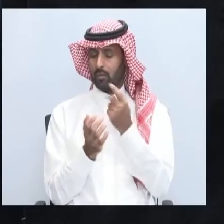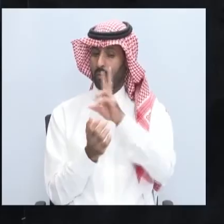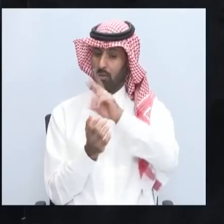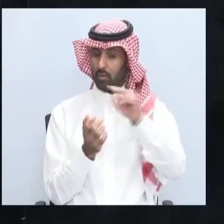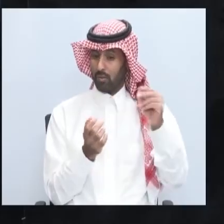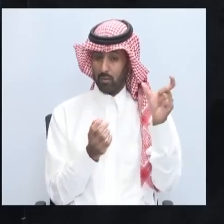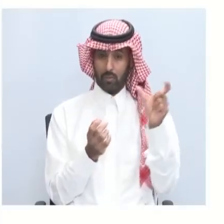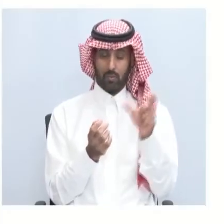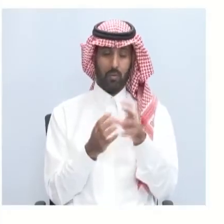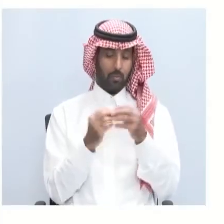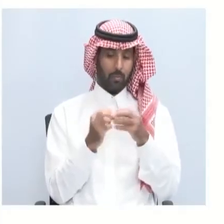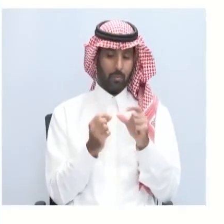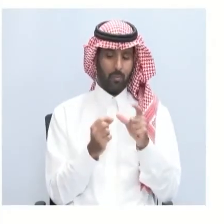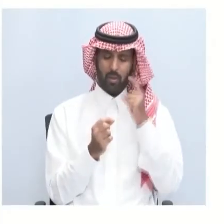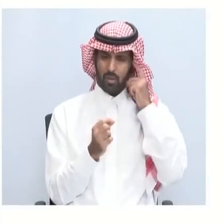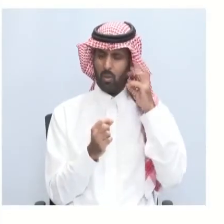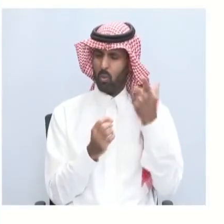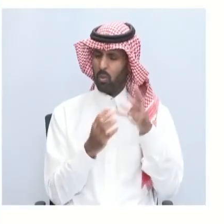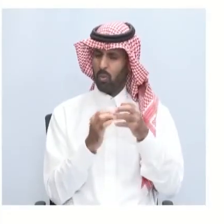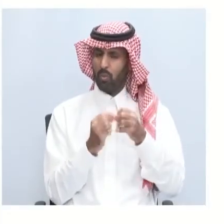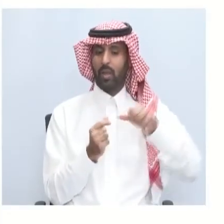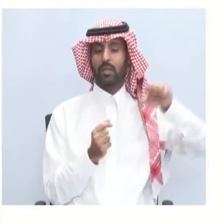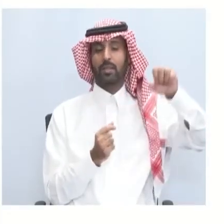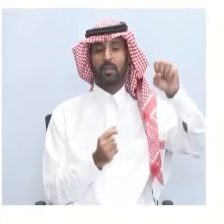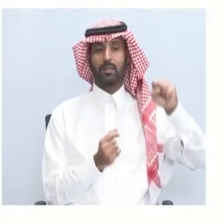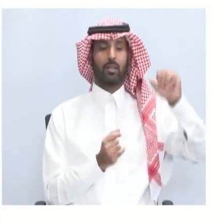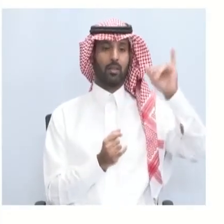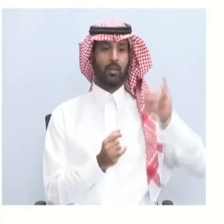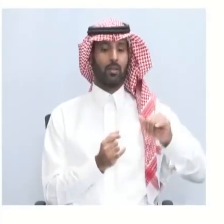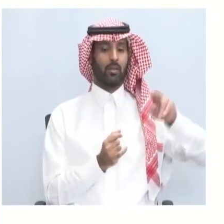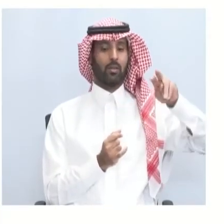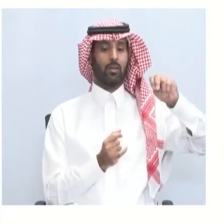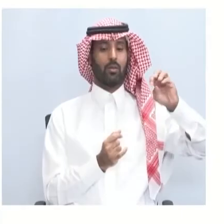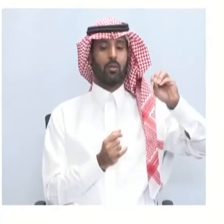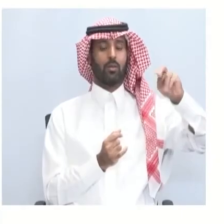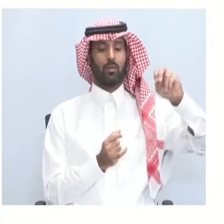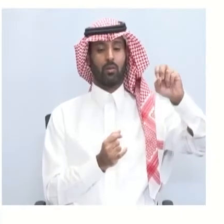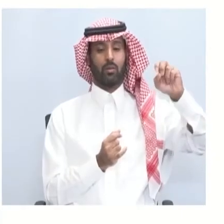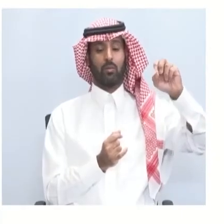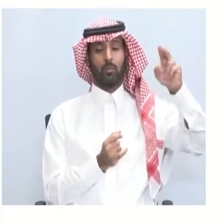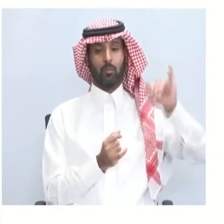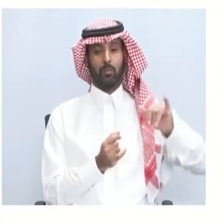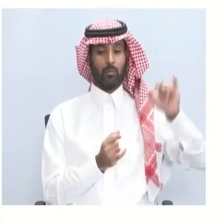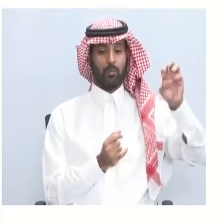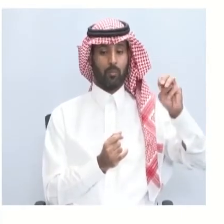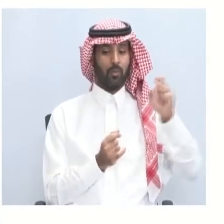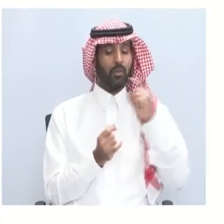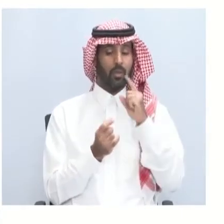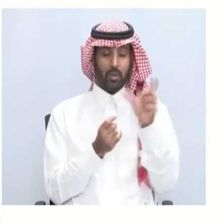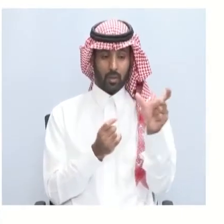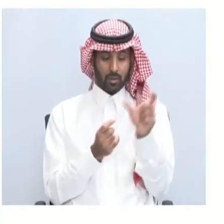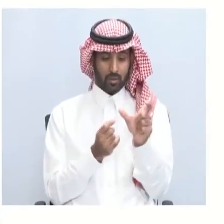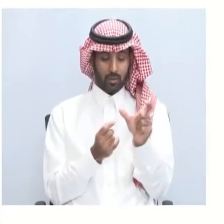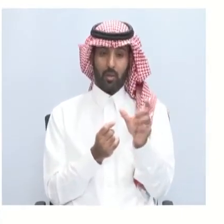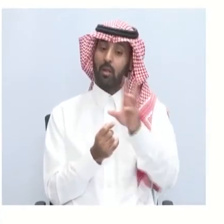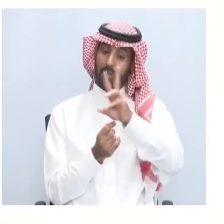their synonym. And if you don't know the meaning of the word synonym, what's the meaning of the word synonym? It's a word or phrase